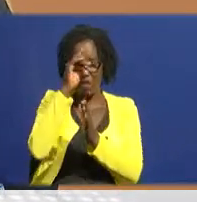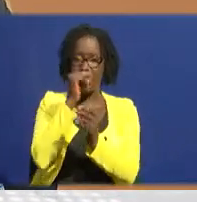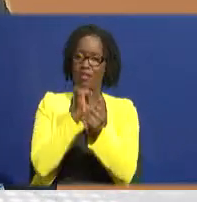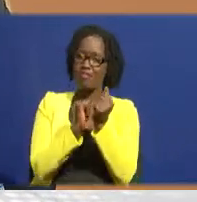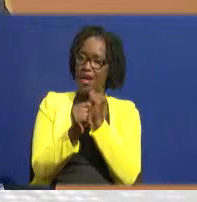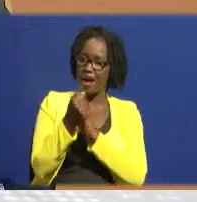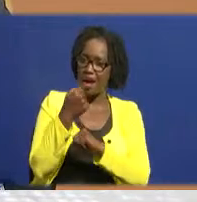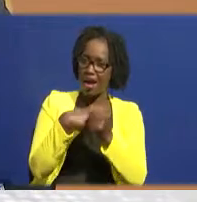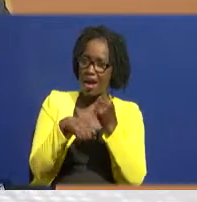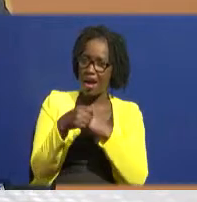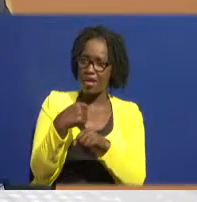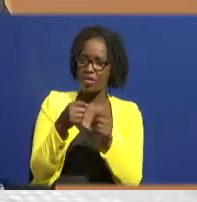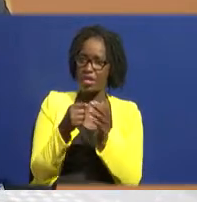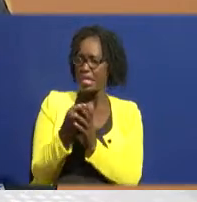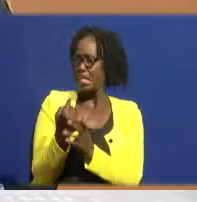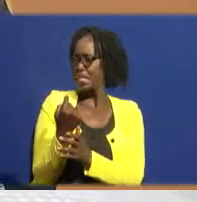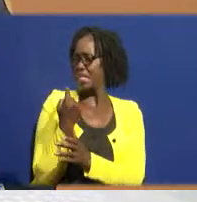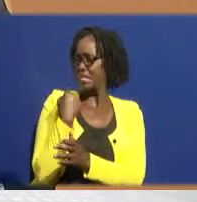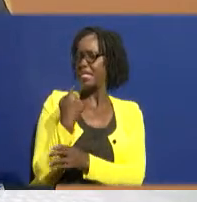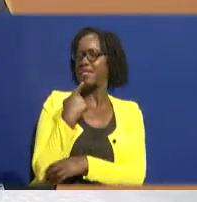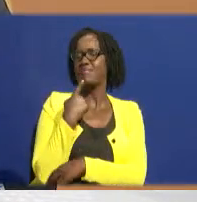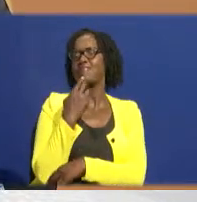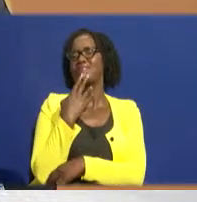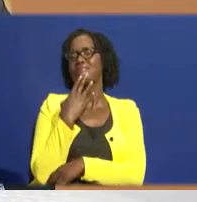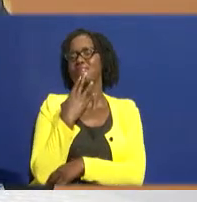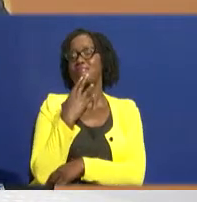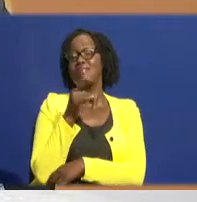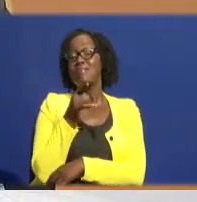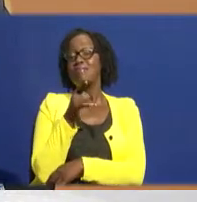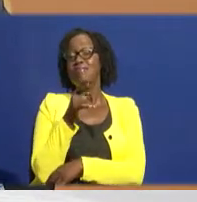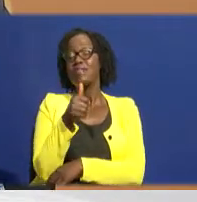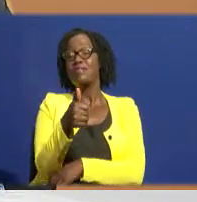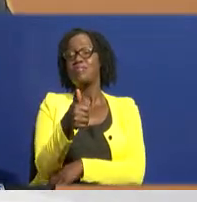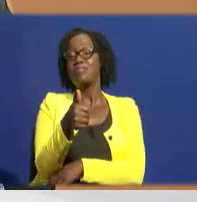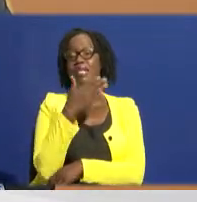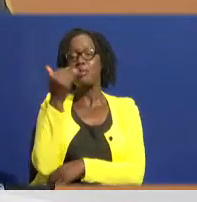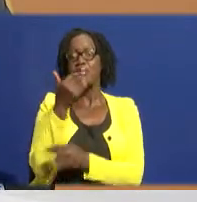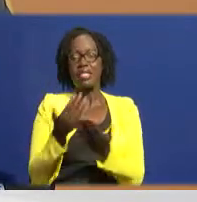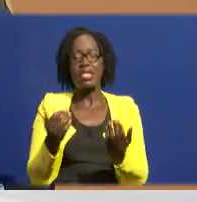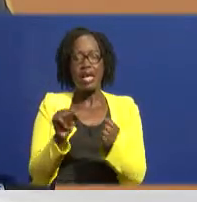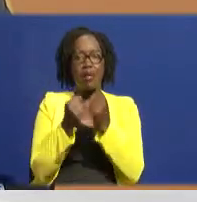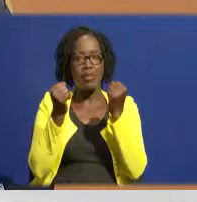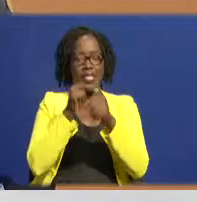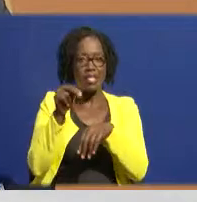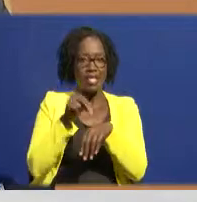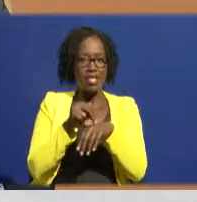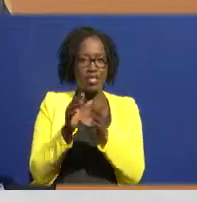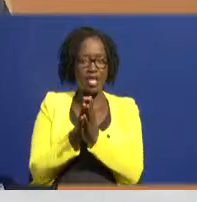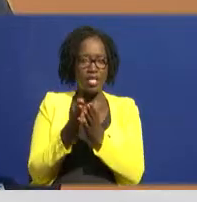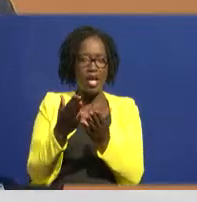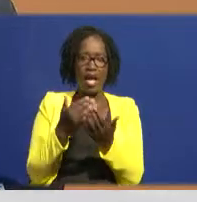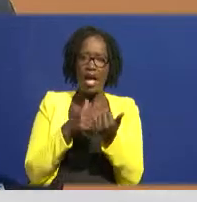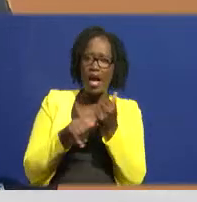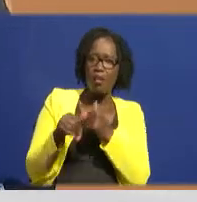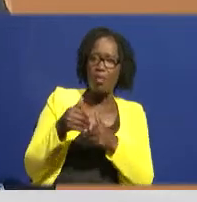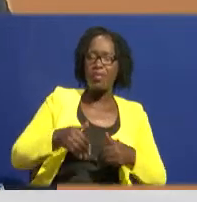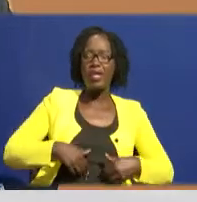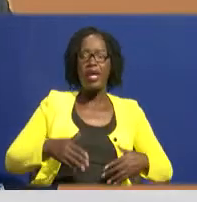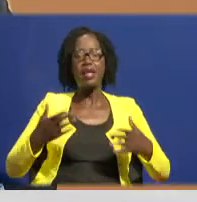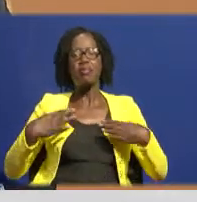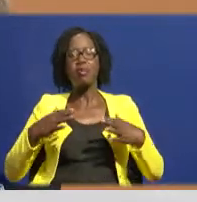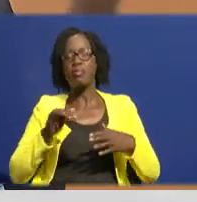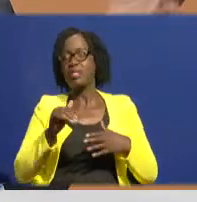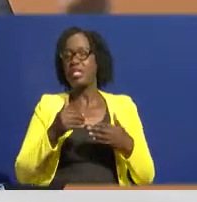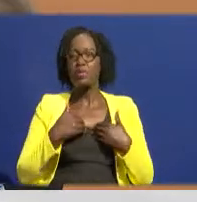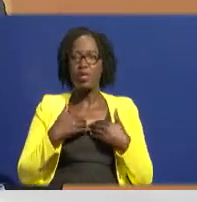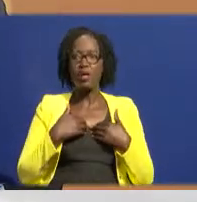saw what was happening, I was like, this is the good thing that is happening in this nation. Mm. And in regard now to the young people that we